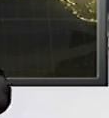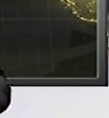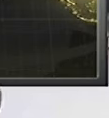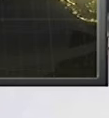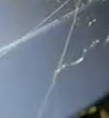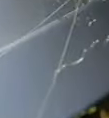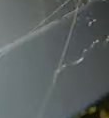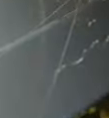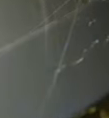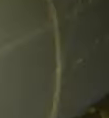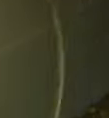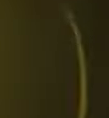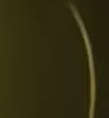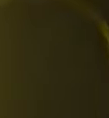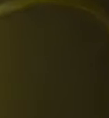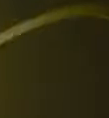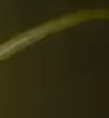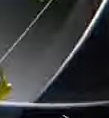stories.